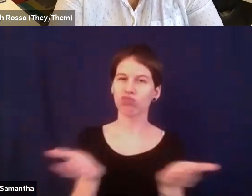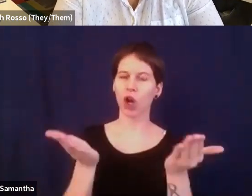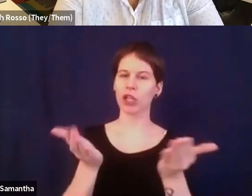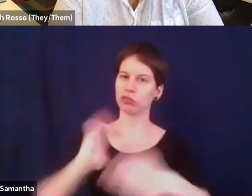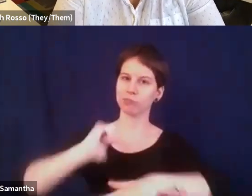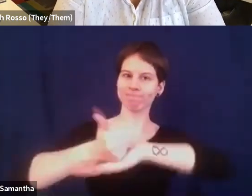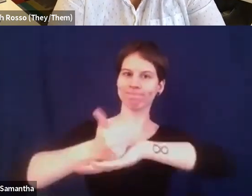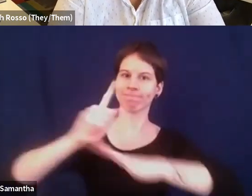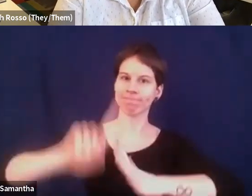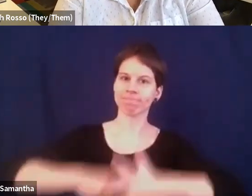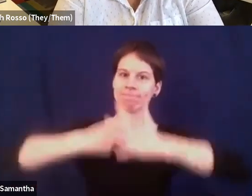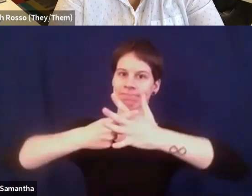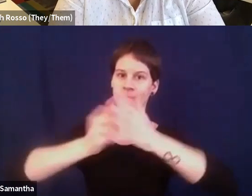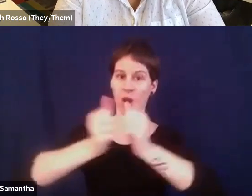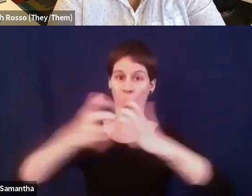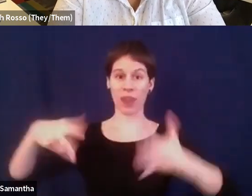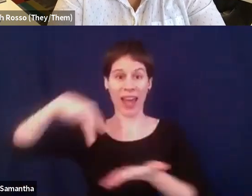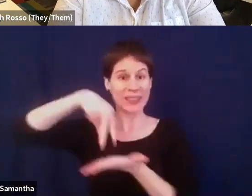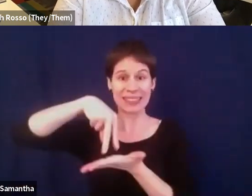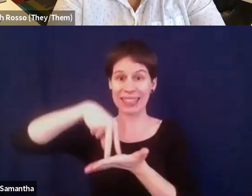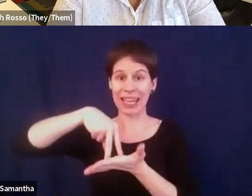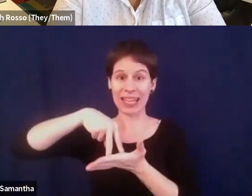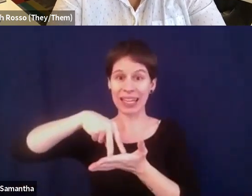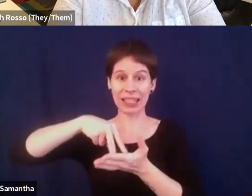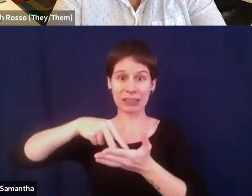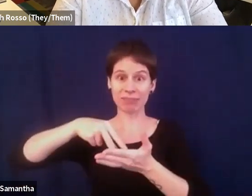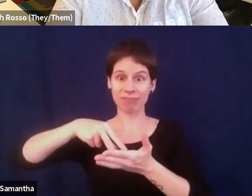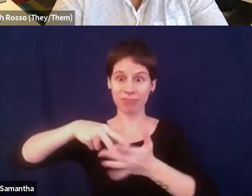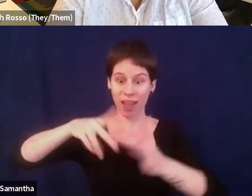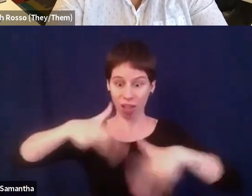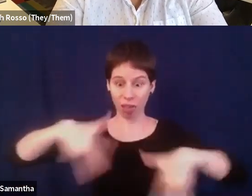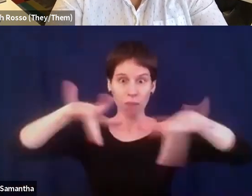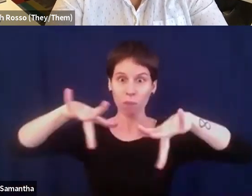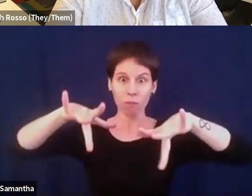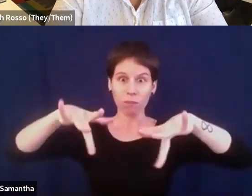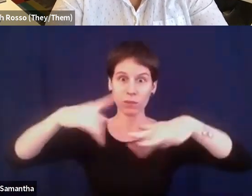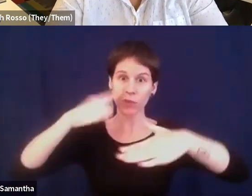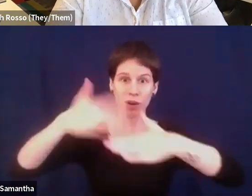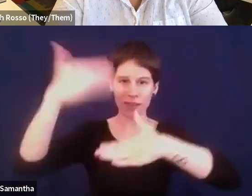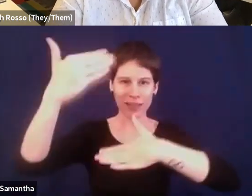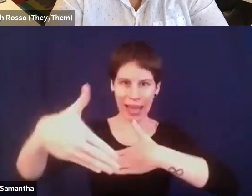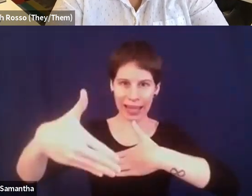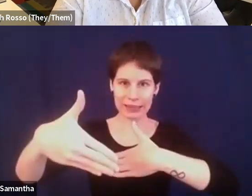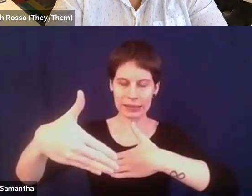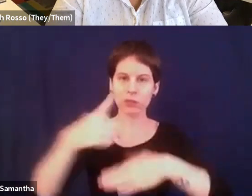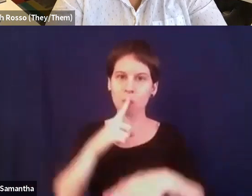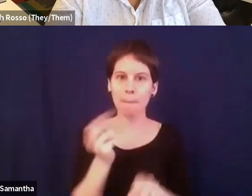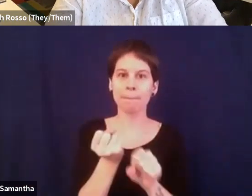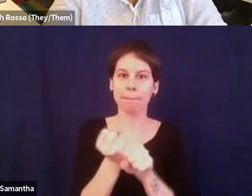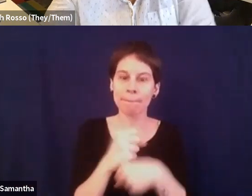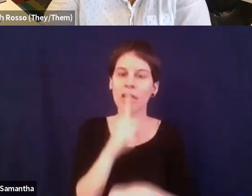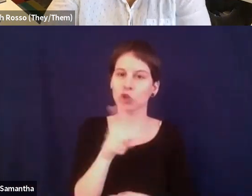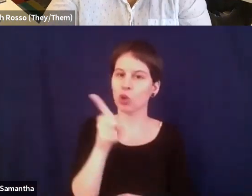without standing, there's not a lot of space for what can come next to assure that youth are getting the support that